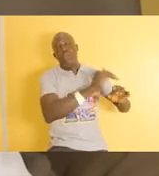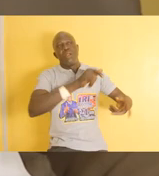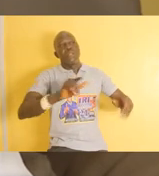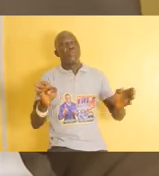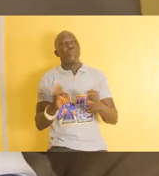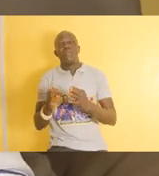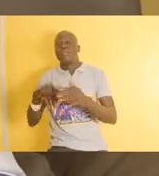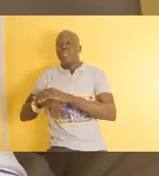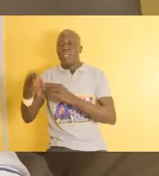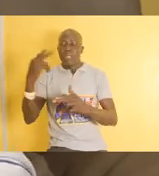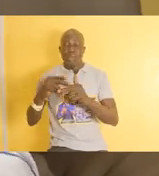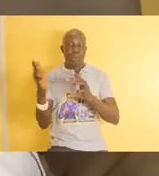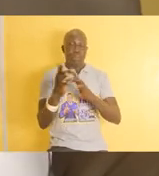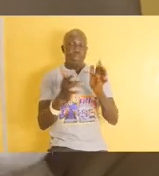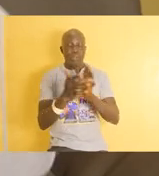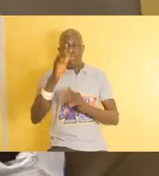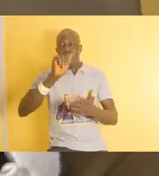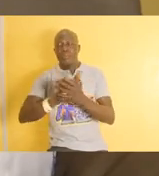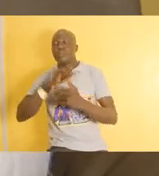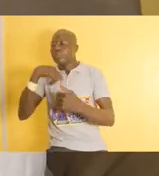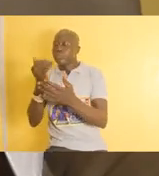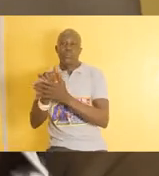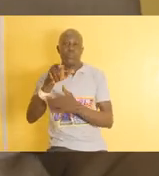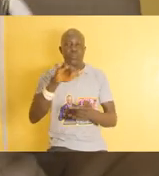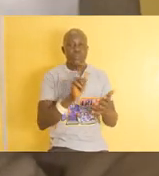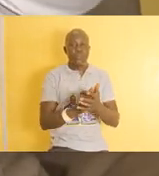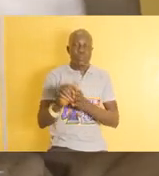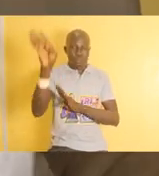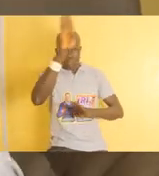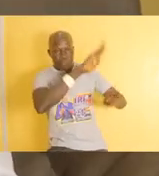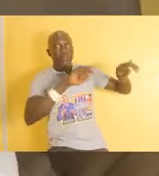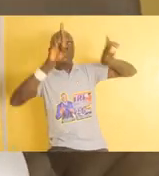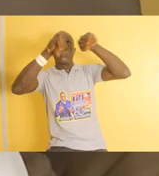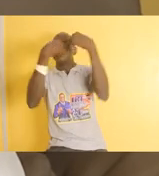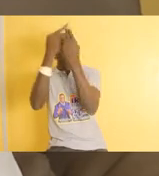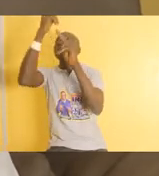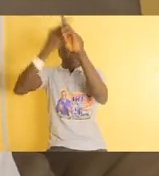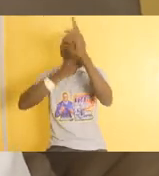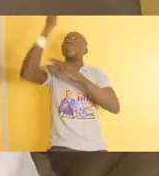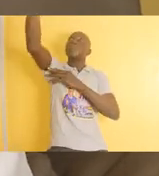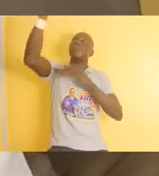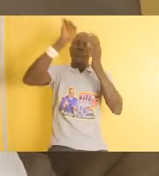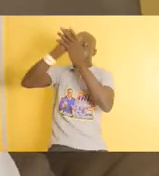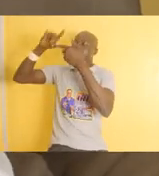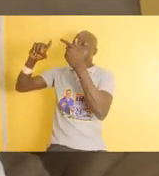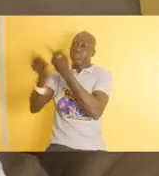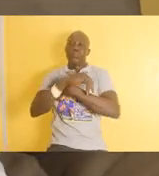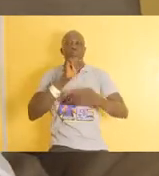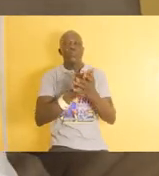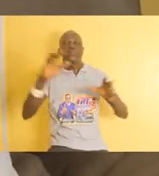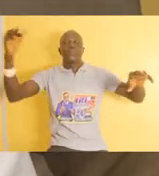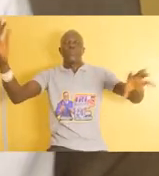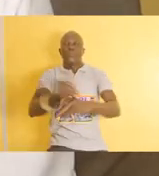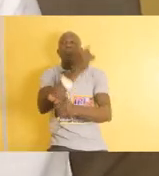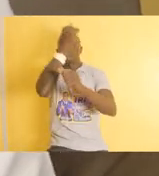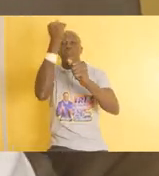pade loruko Jesu mo so fun o pe ogun ato ile ti o je lo no dare no ne ogun yen ma se